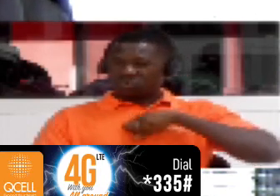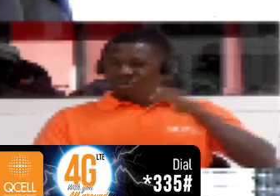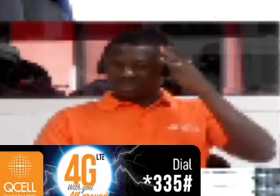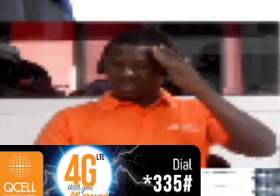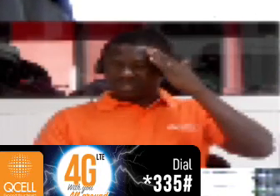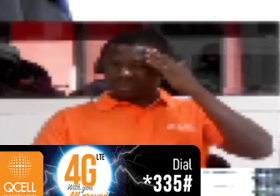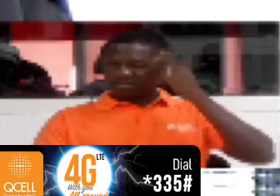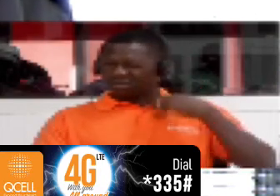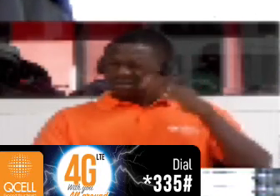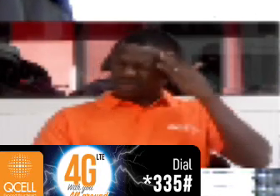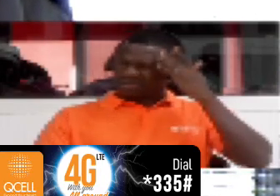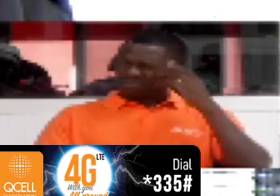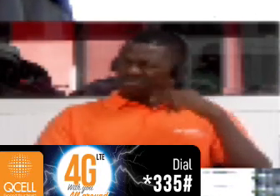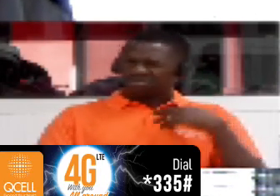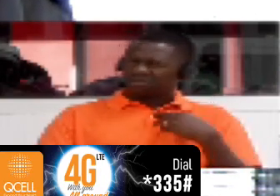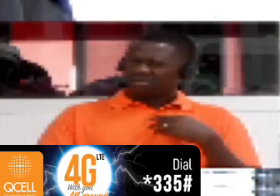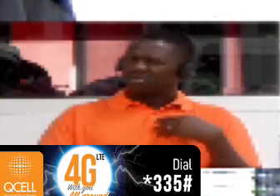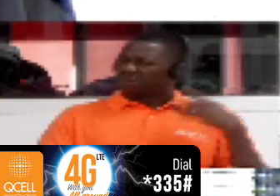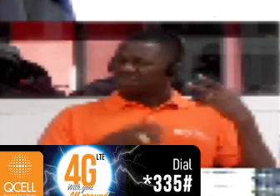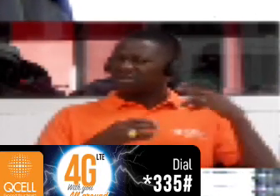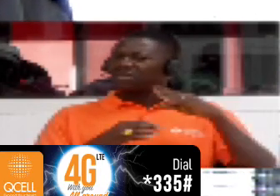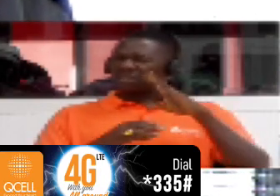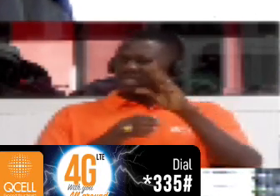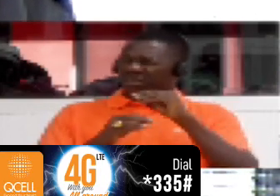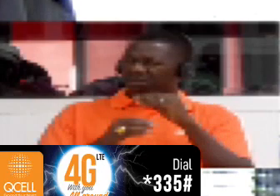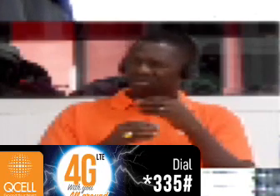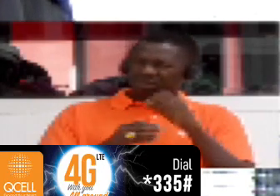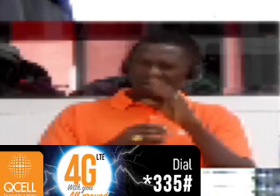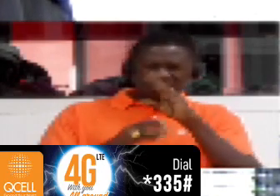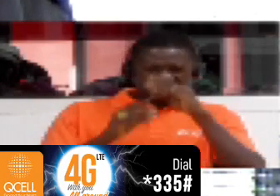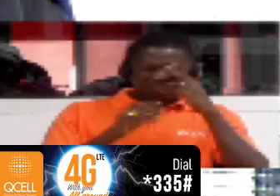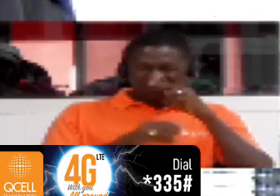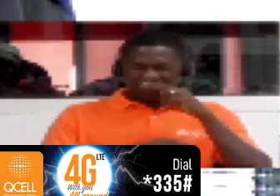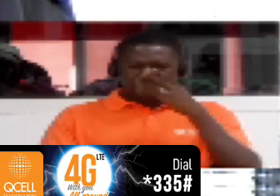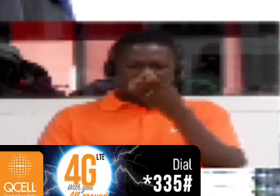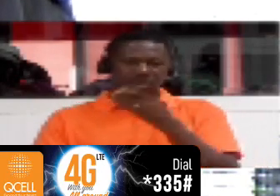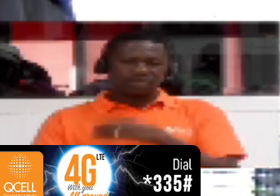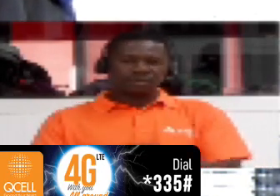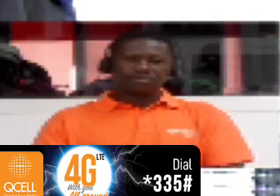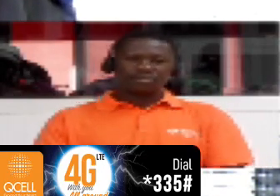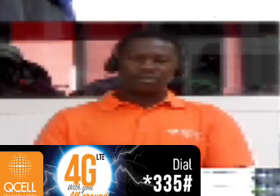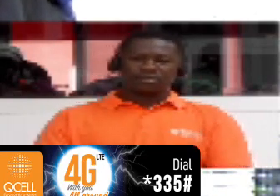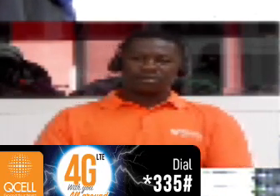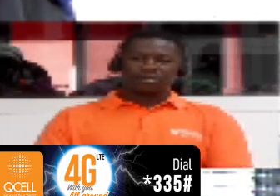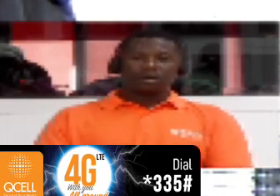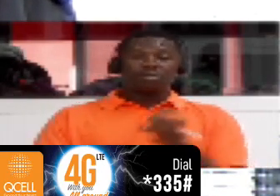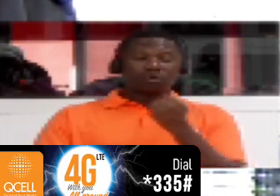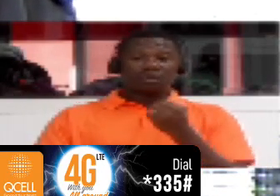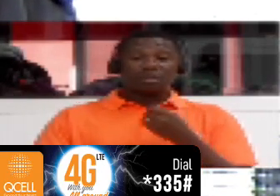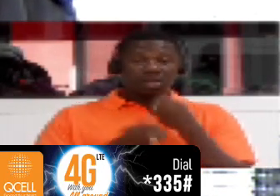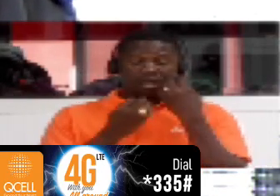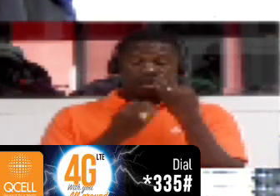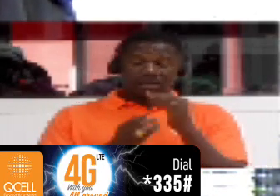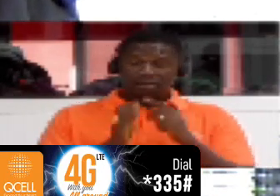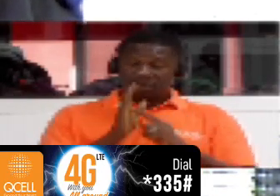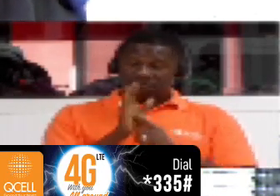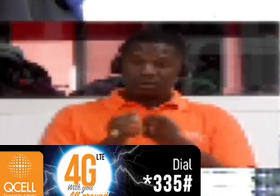thinking, I thought that was probably a game. Because ni ko mo e ko medo ko divela. Because if you say to